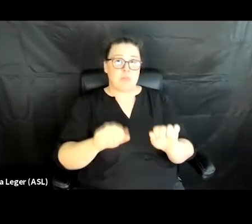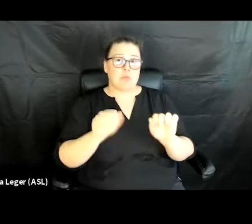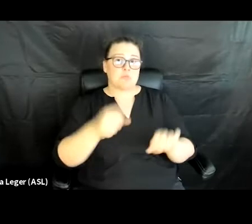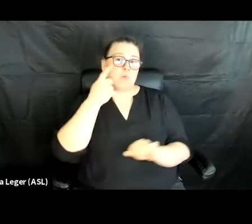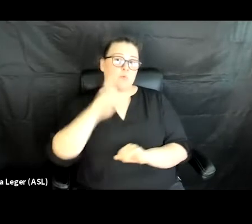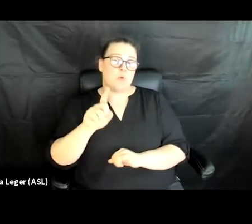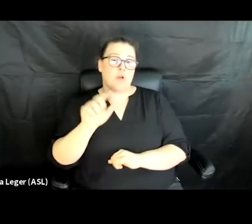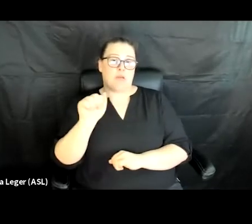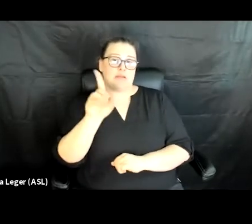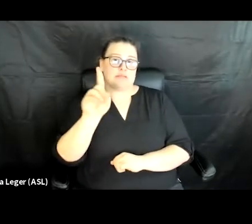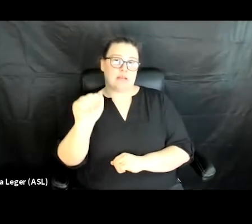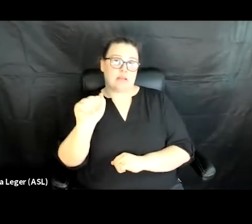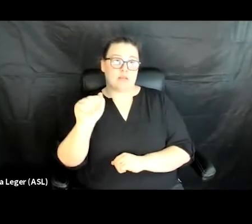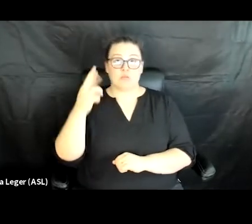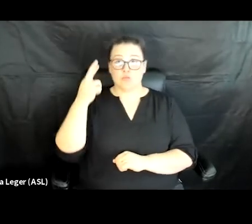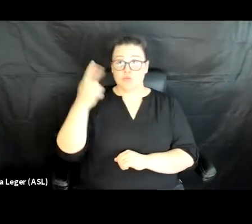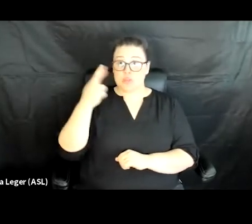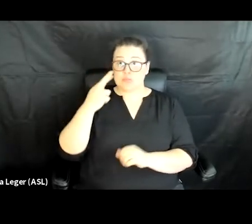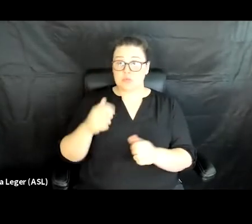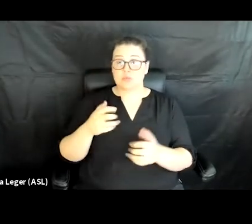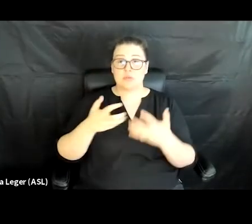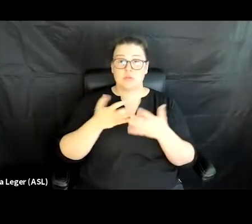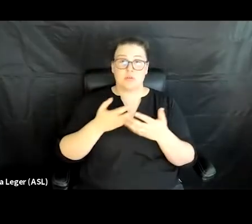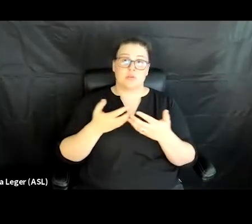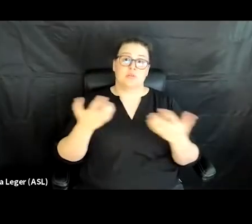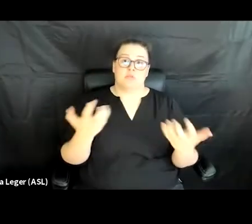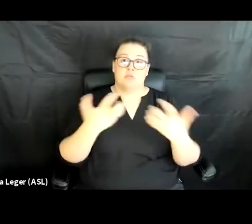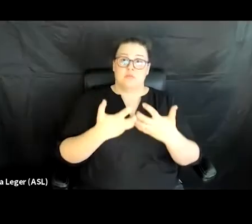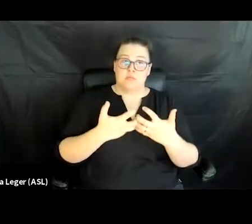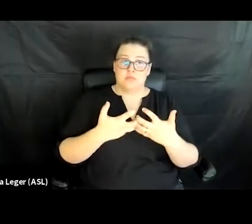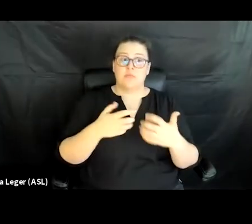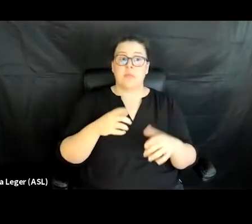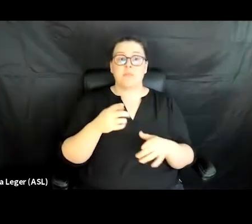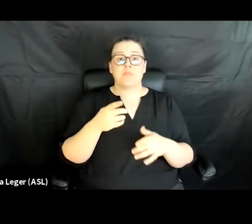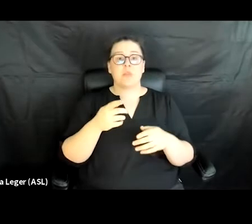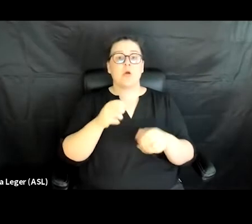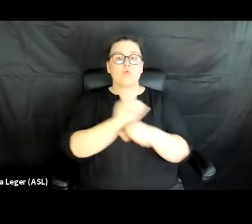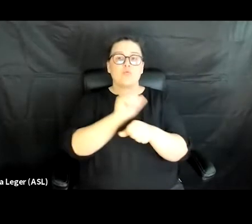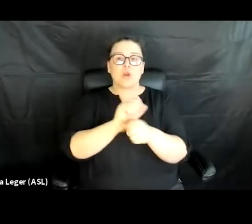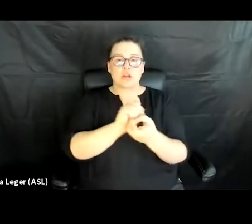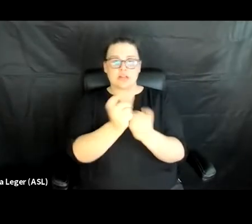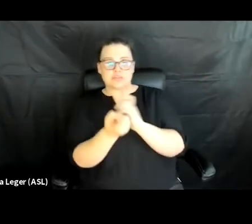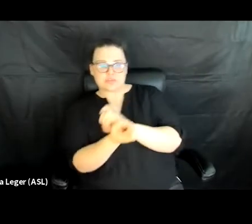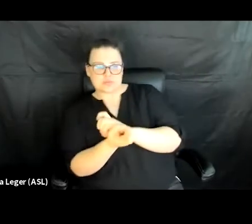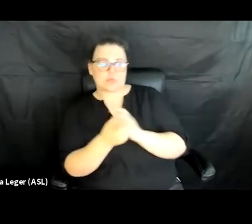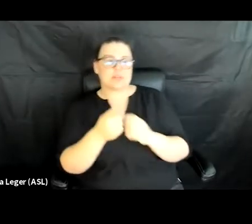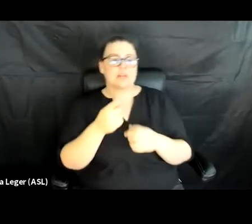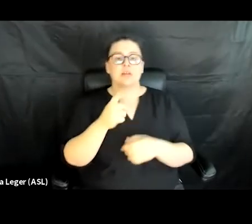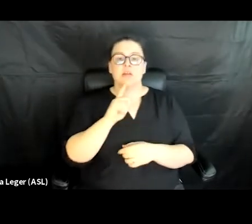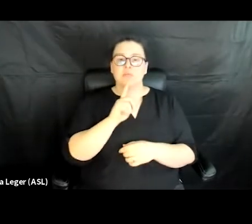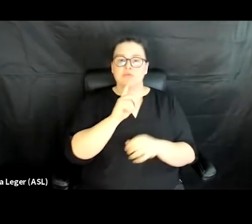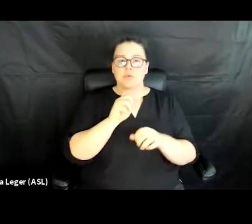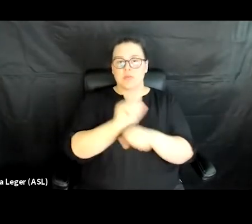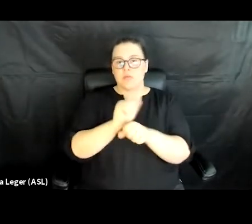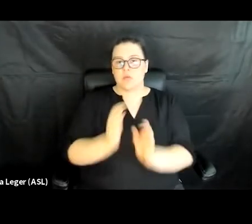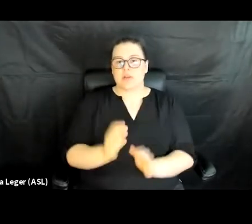Reasonable accommodations are adjustments to a work setting that make it possible for employees to perform essential functions of their job. And when we're